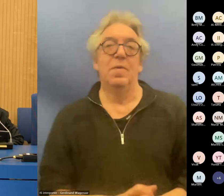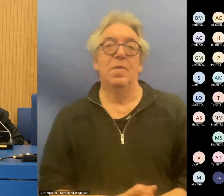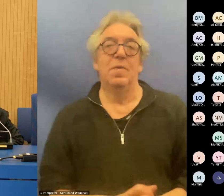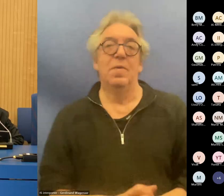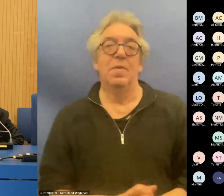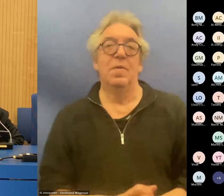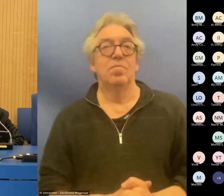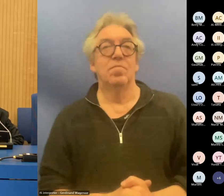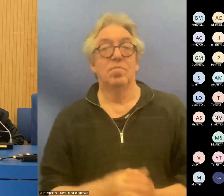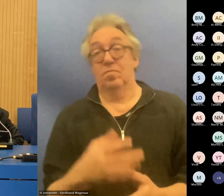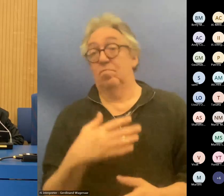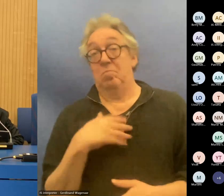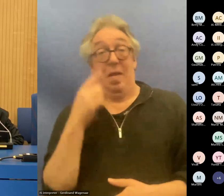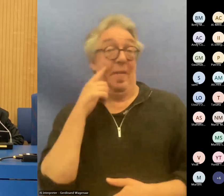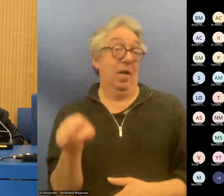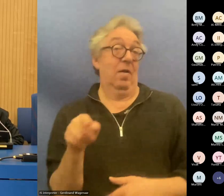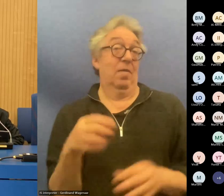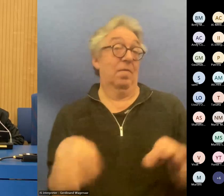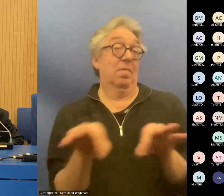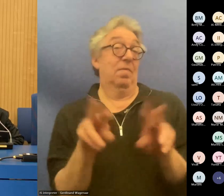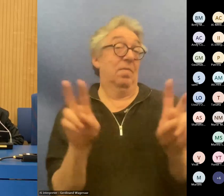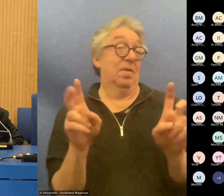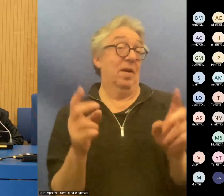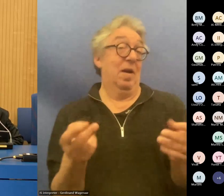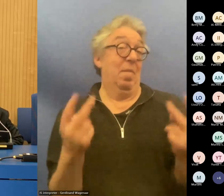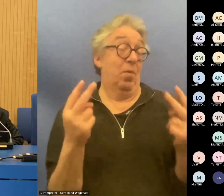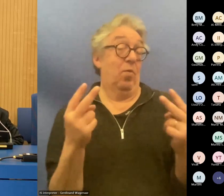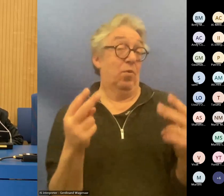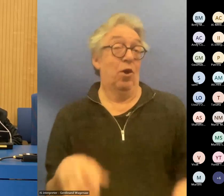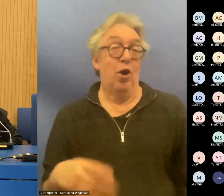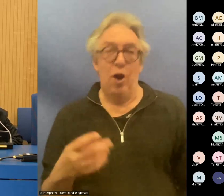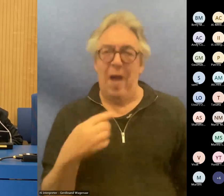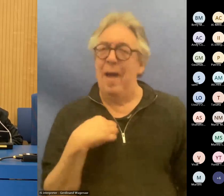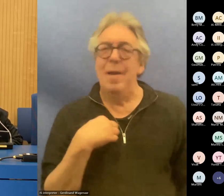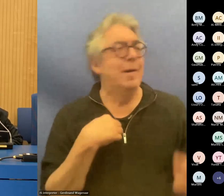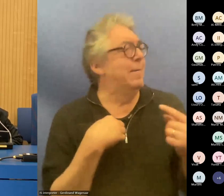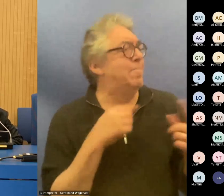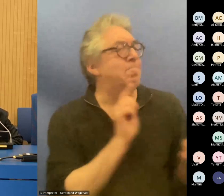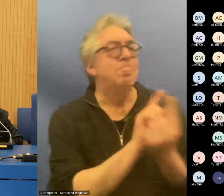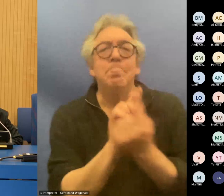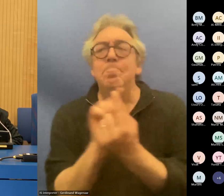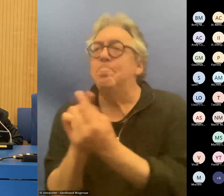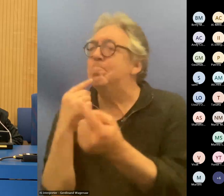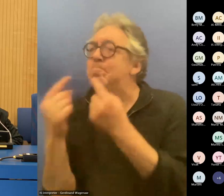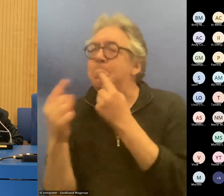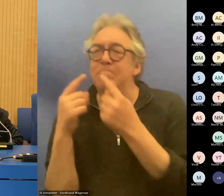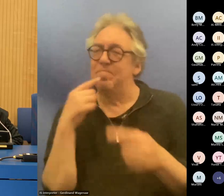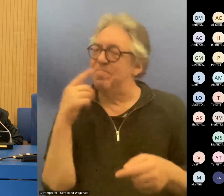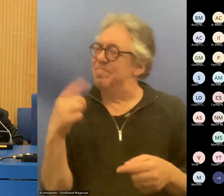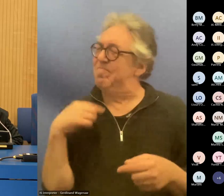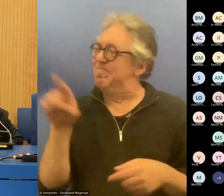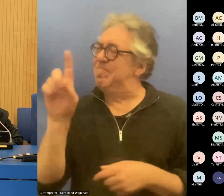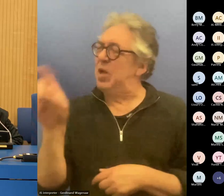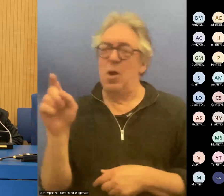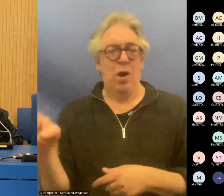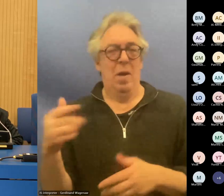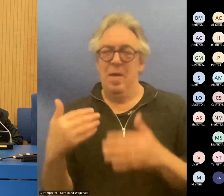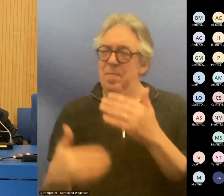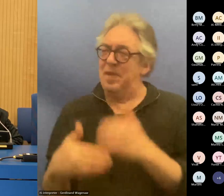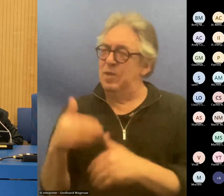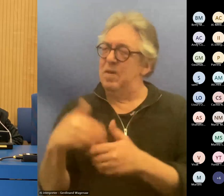everybody that I meet and I ask them what are the biggest challenges we have in disability and disability